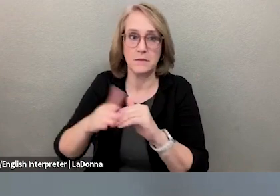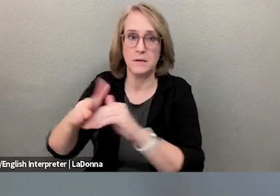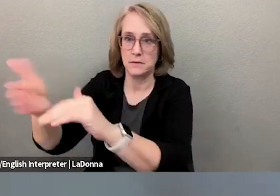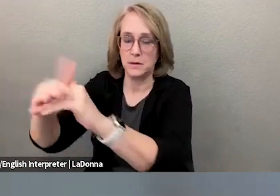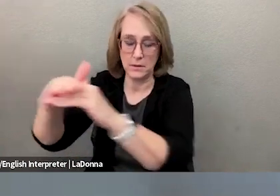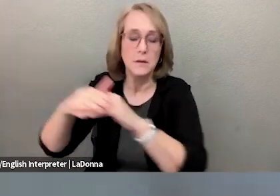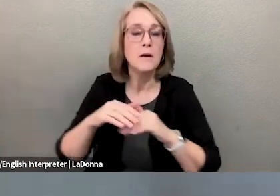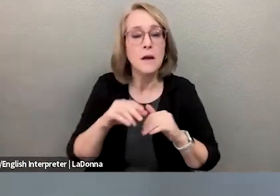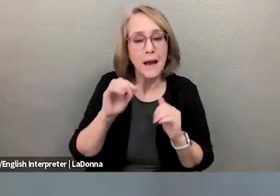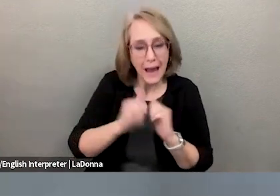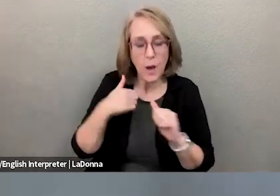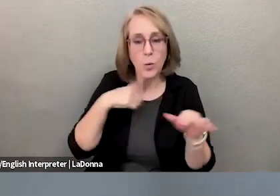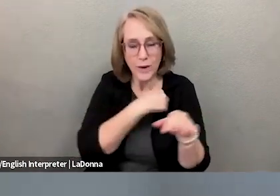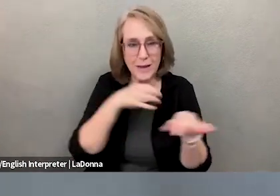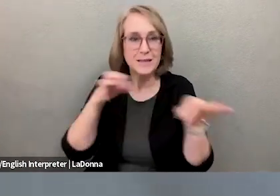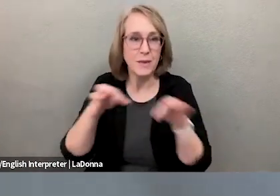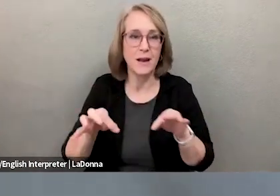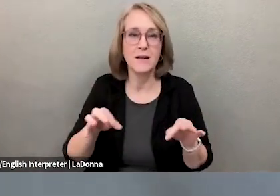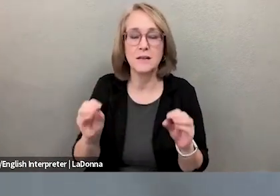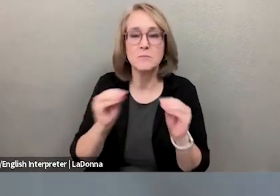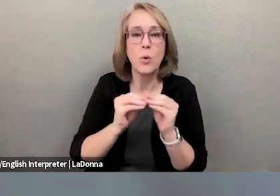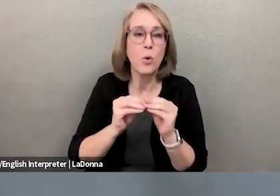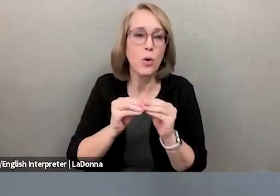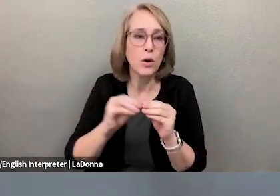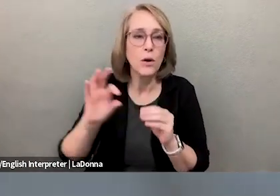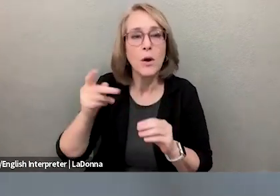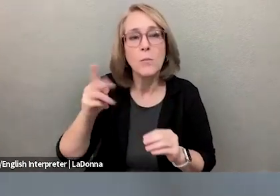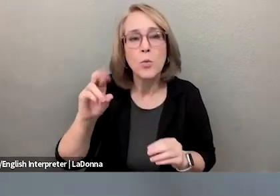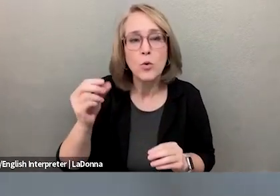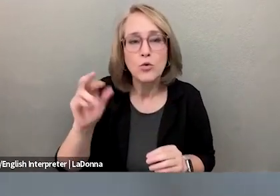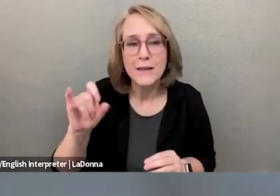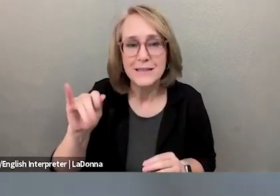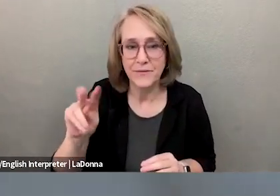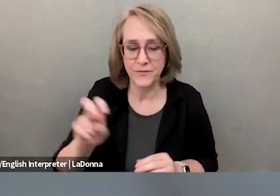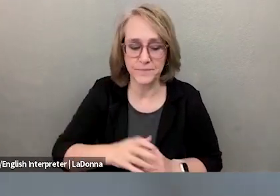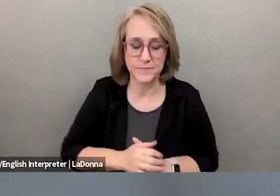it is as sort of progressive and forward-looking as it can be.